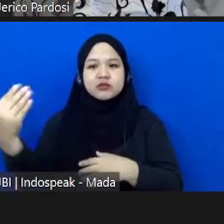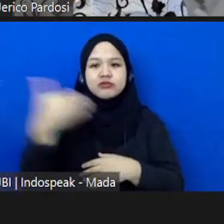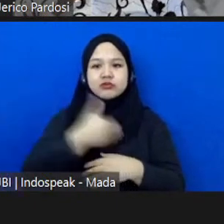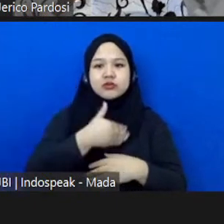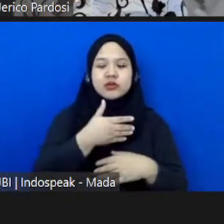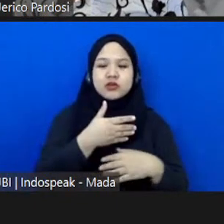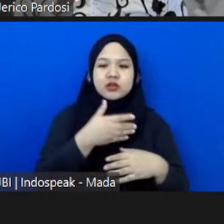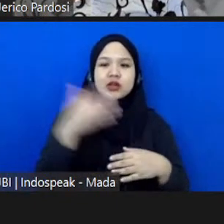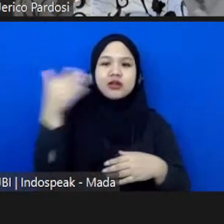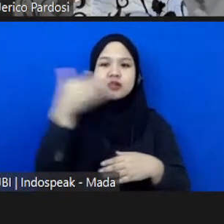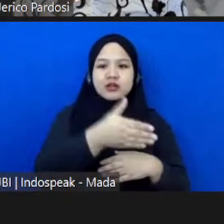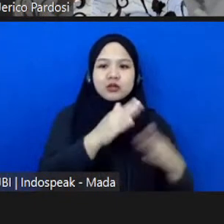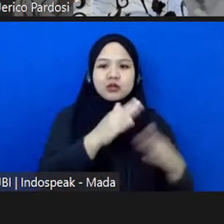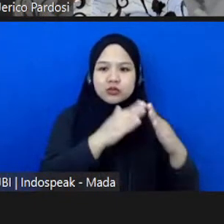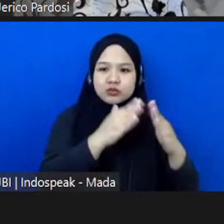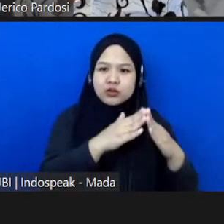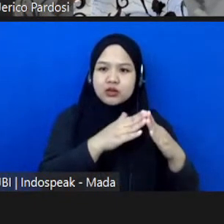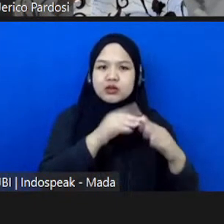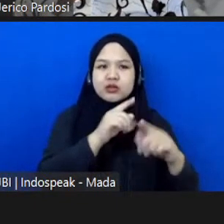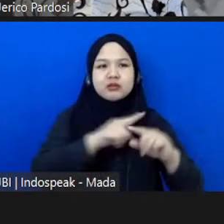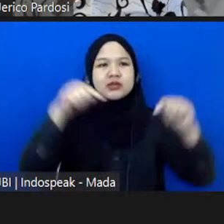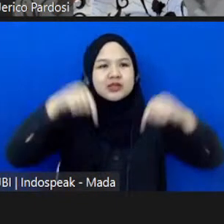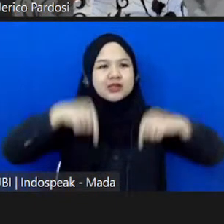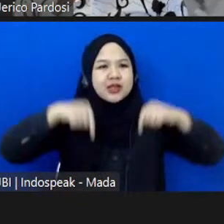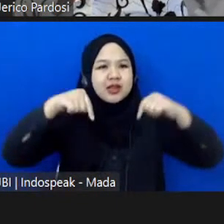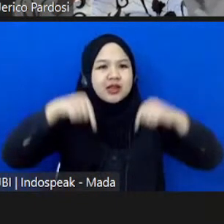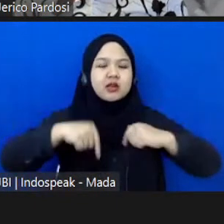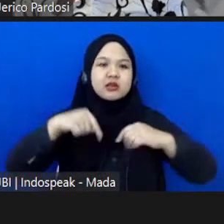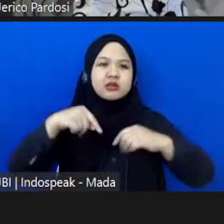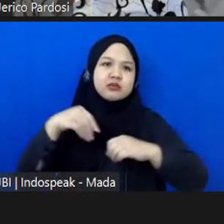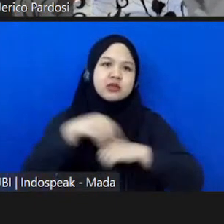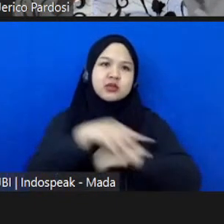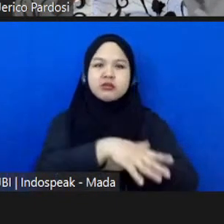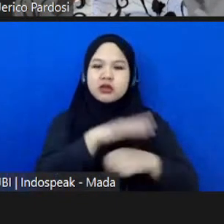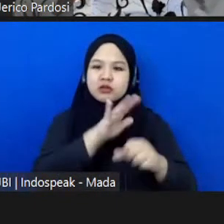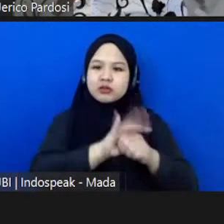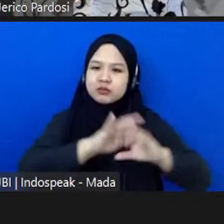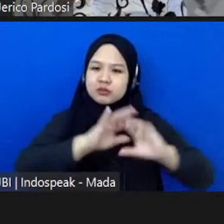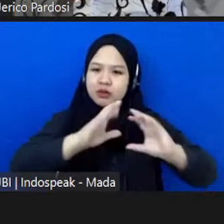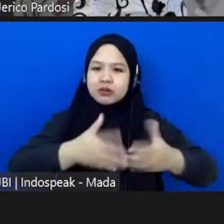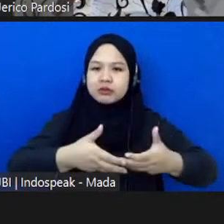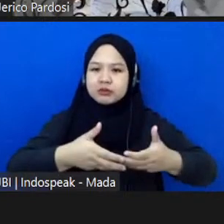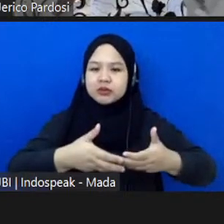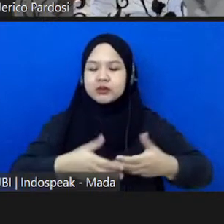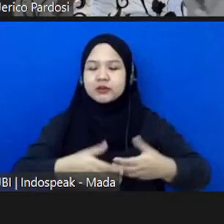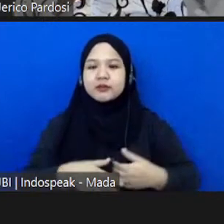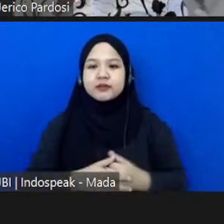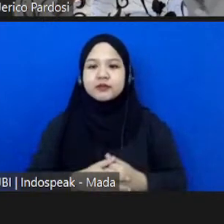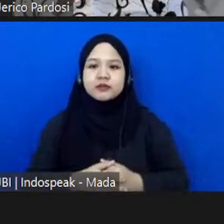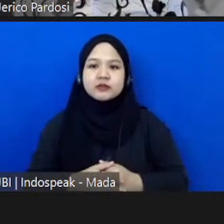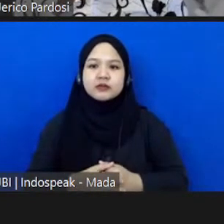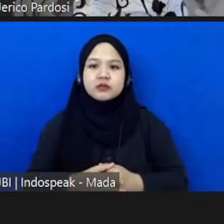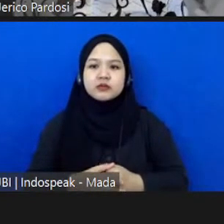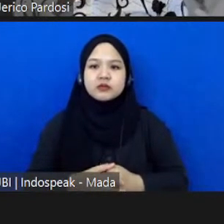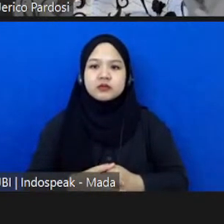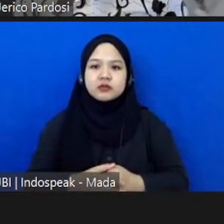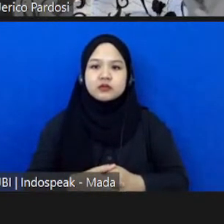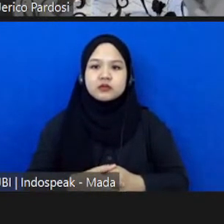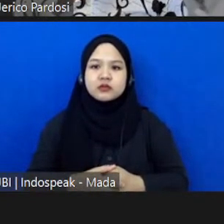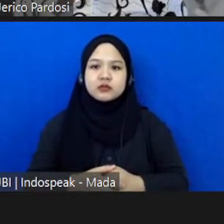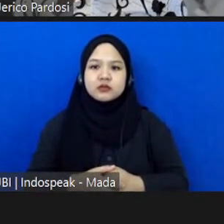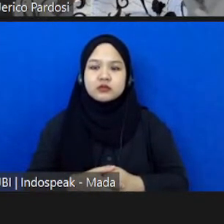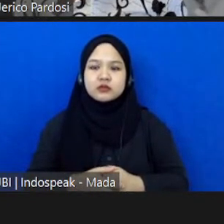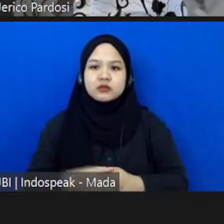really impacted during the pandemic. And that is why in my presentation I also said that